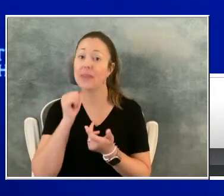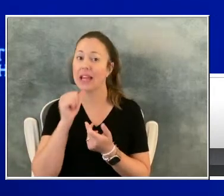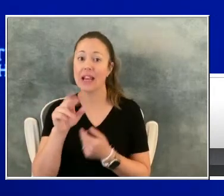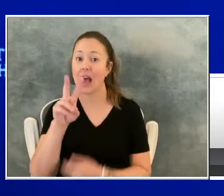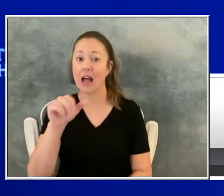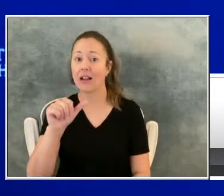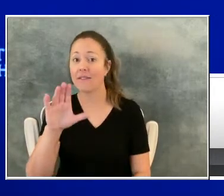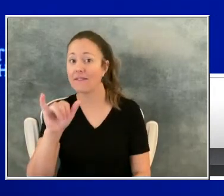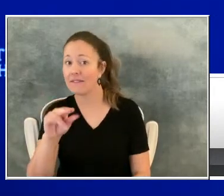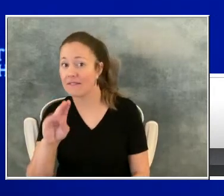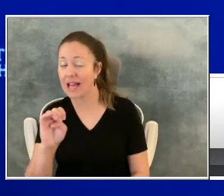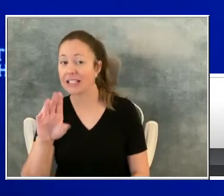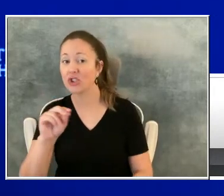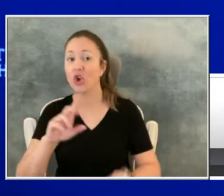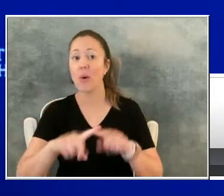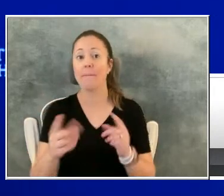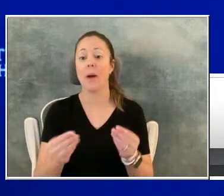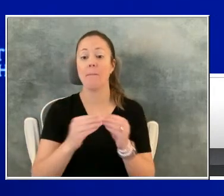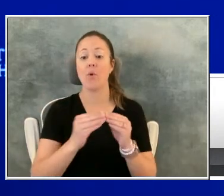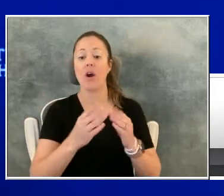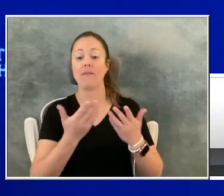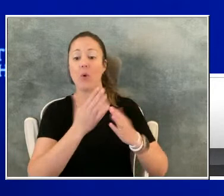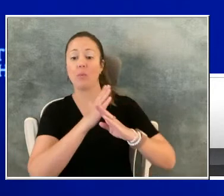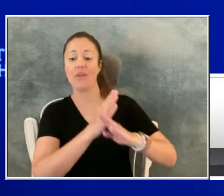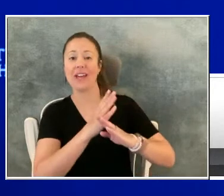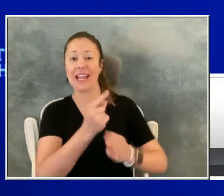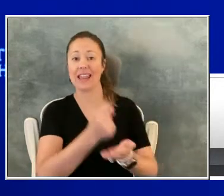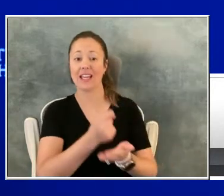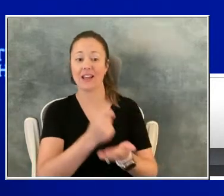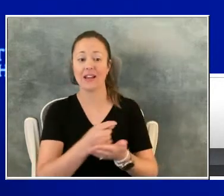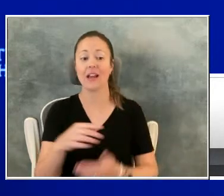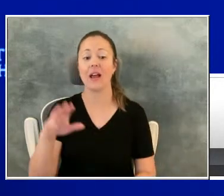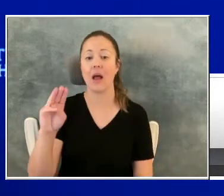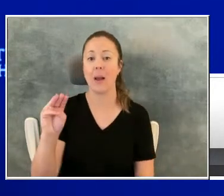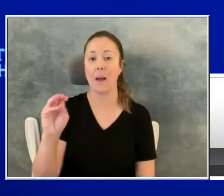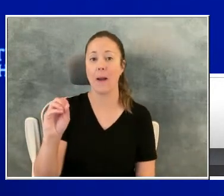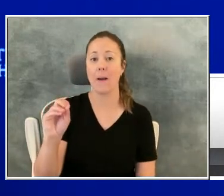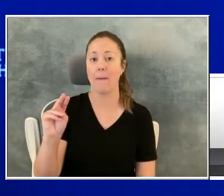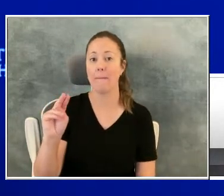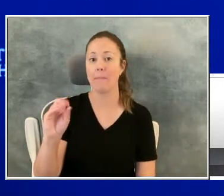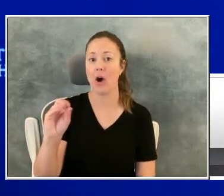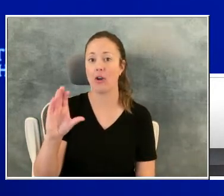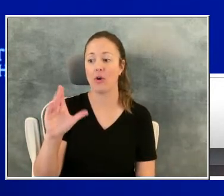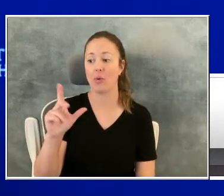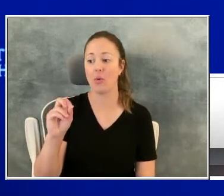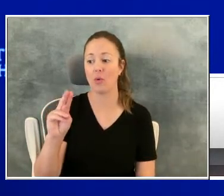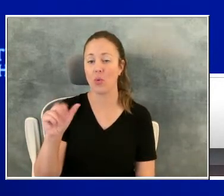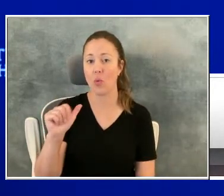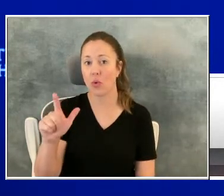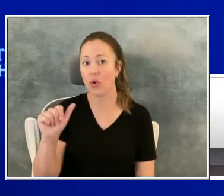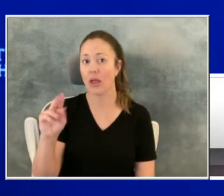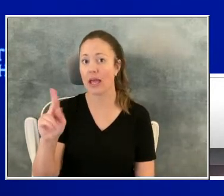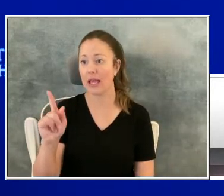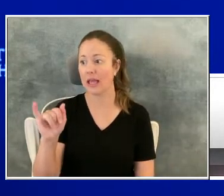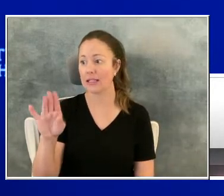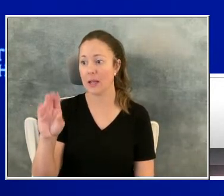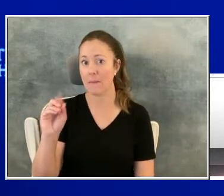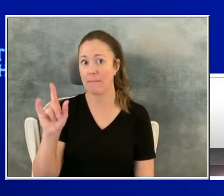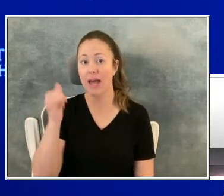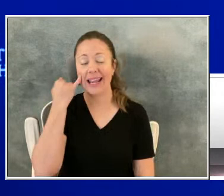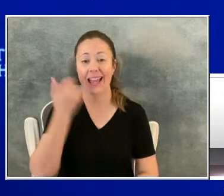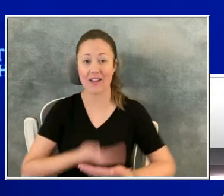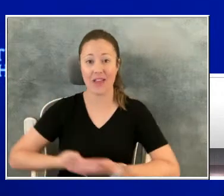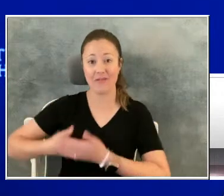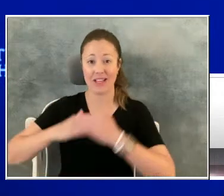more of a preventive therapeutic. It's a monoclonal antibody that is given to infants under 6 months of age or under a